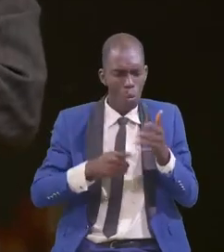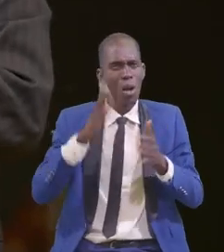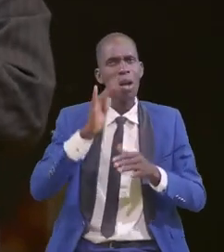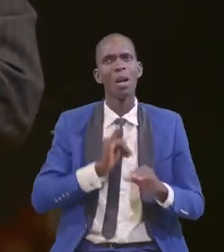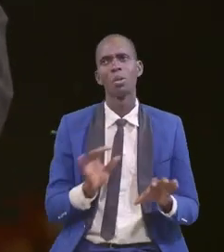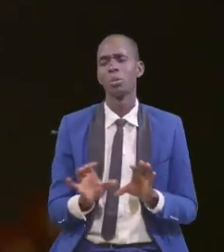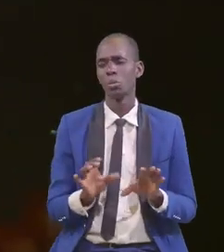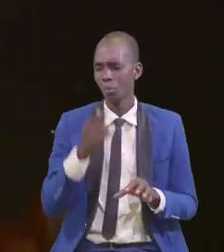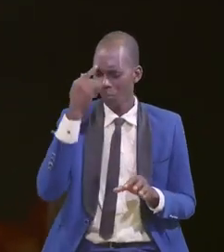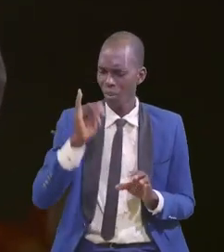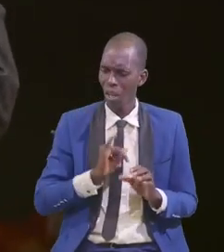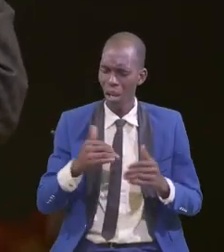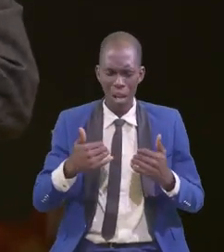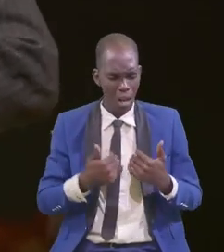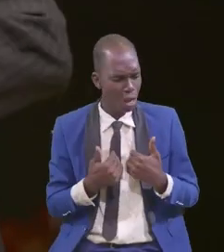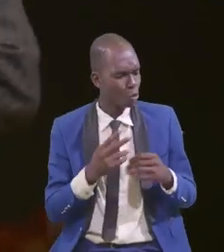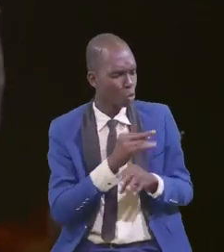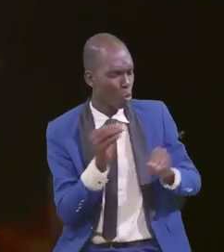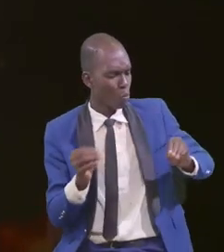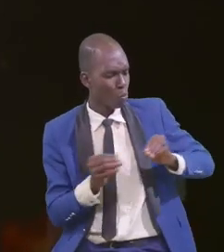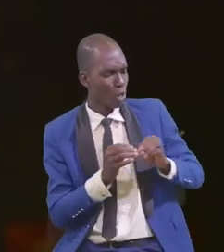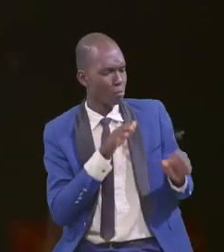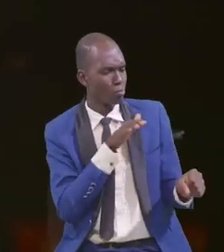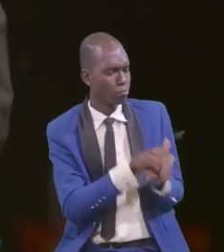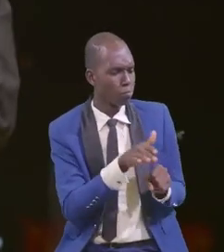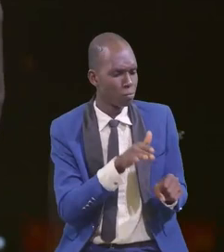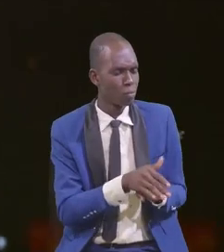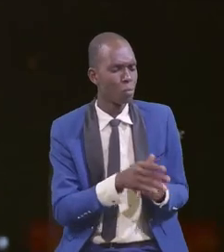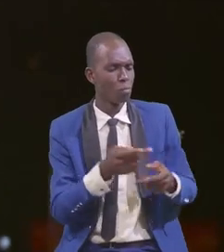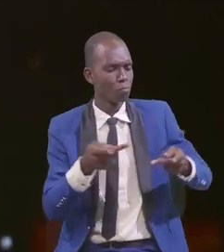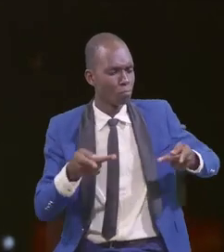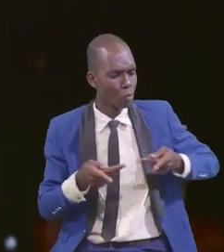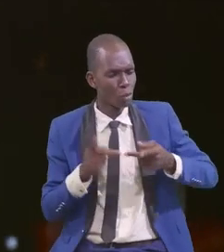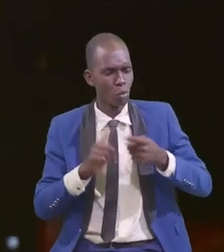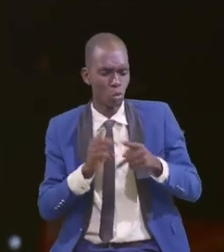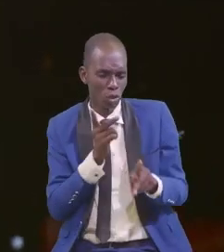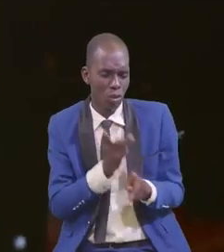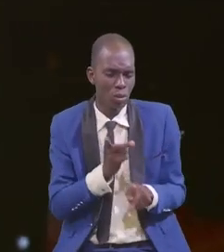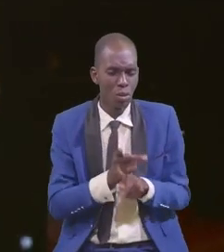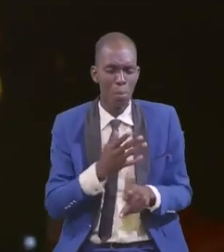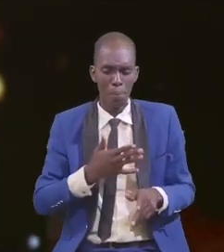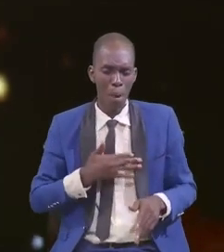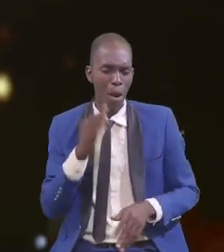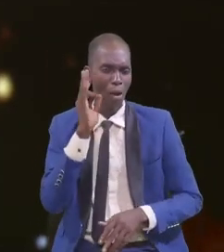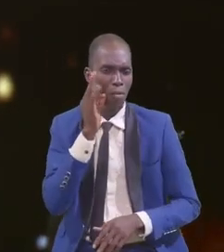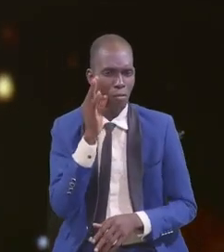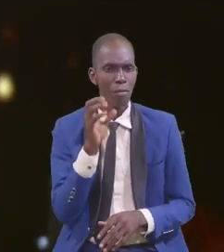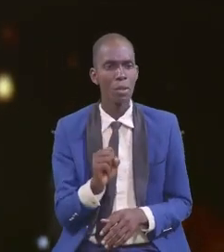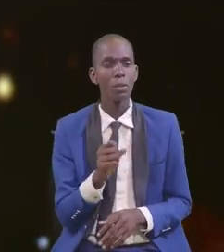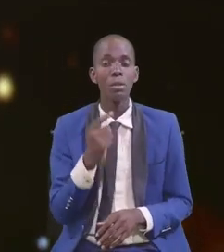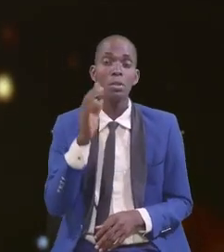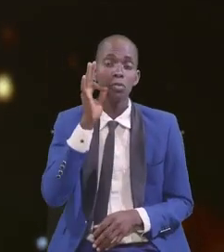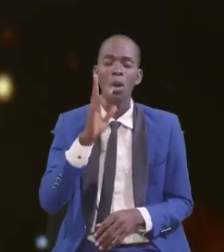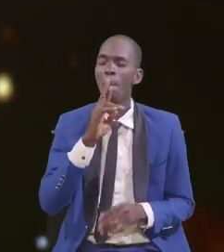Because I have no room where to bestow my fruits. The fruits are